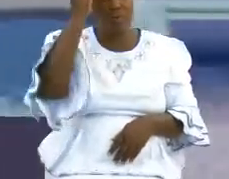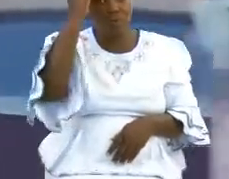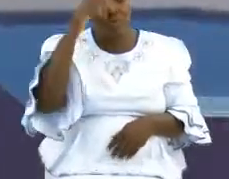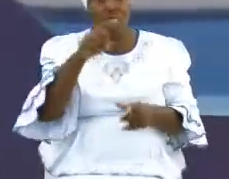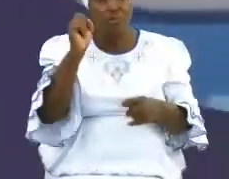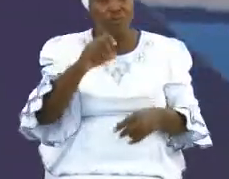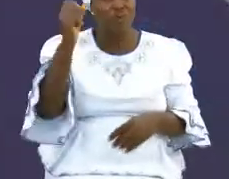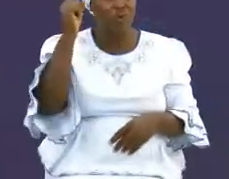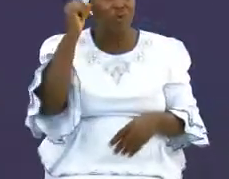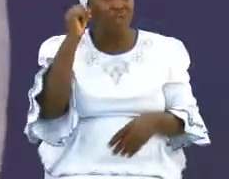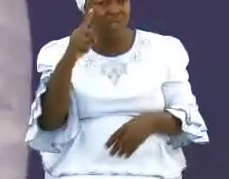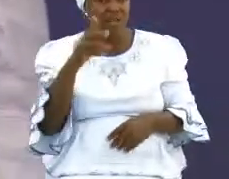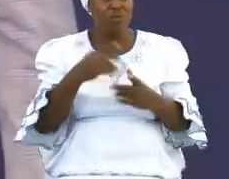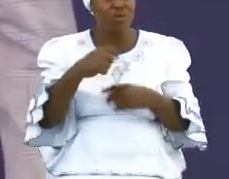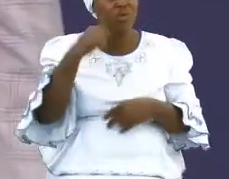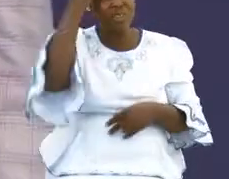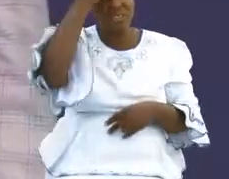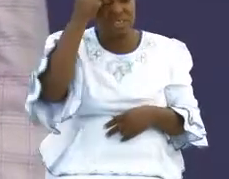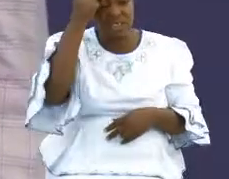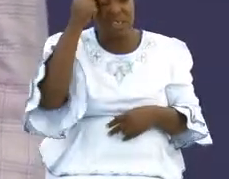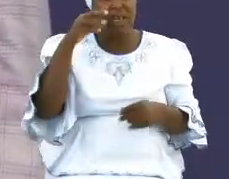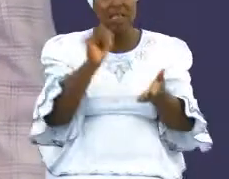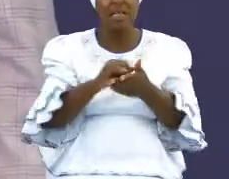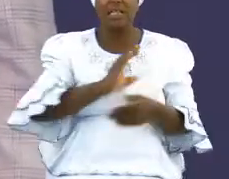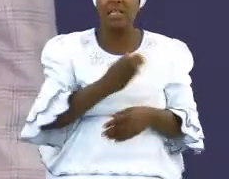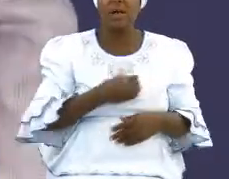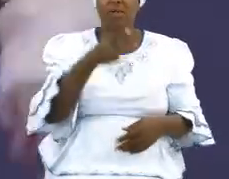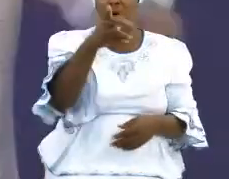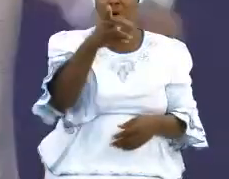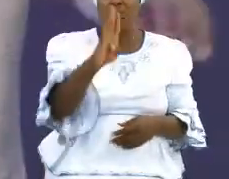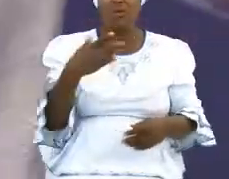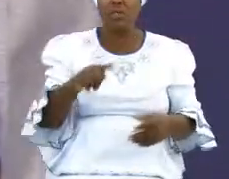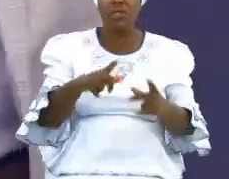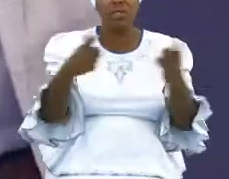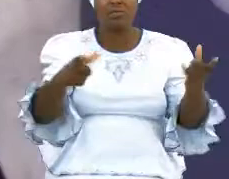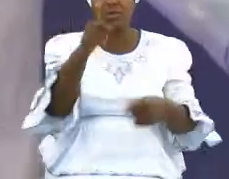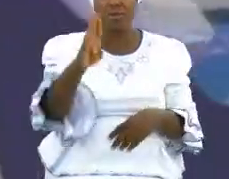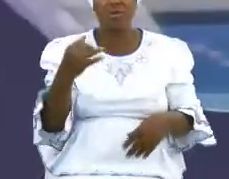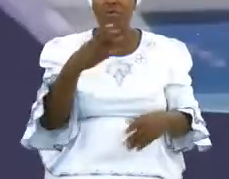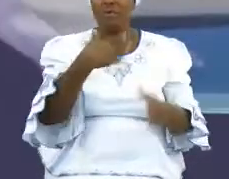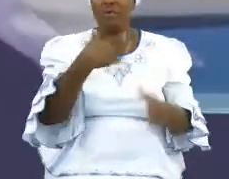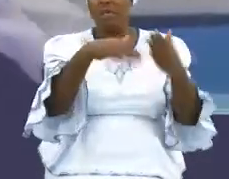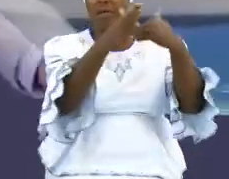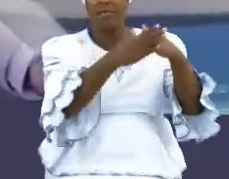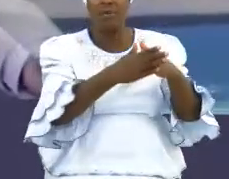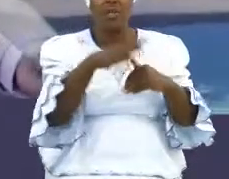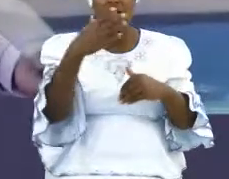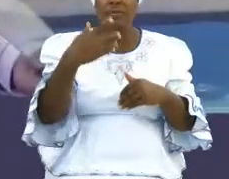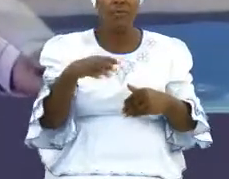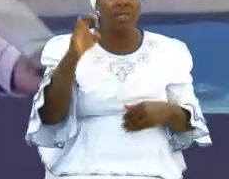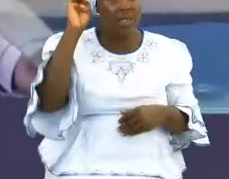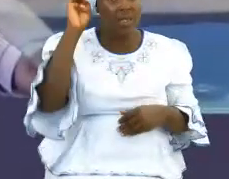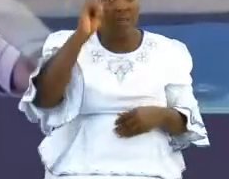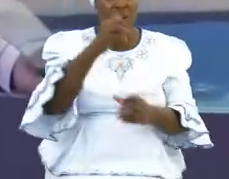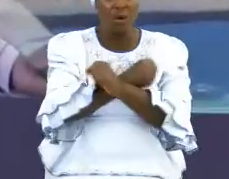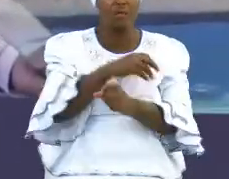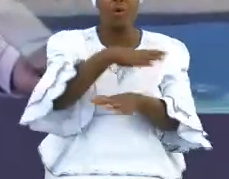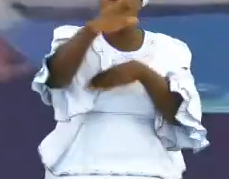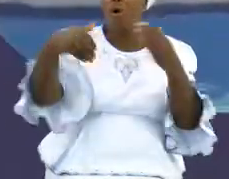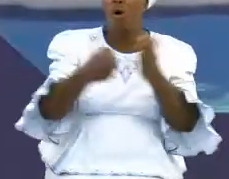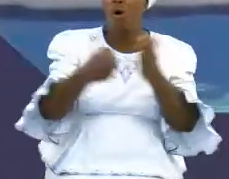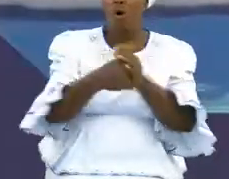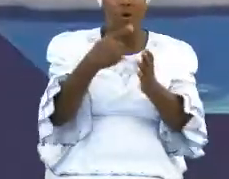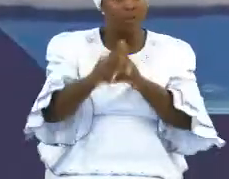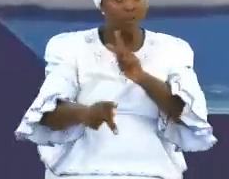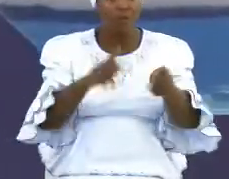must discern that our God, the great God of heaven, he loves all the people he has